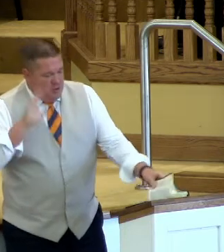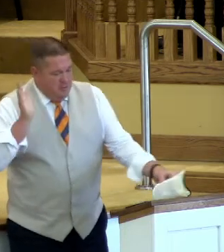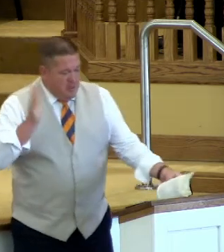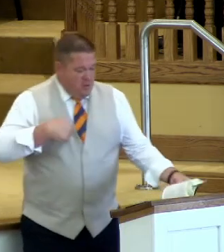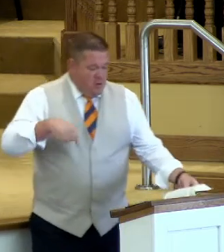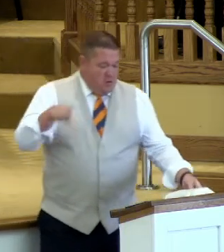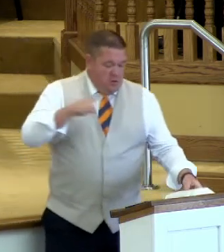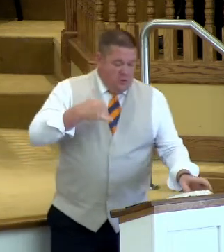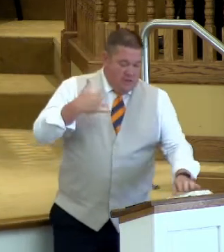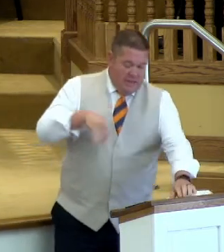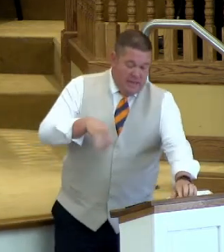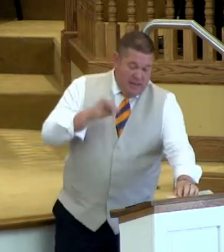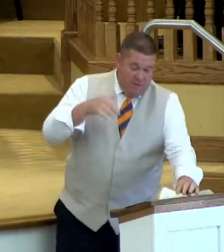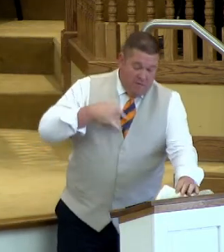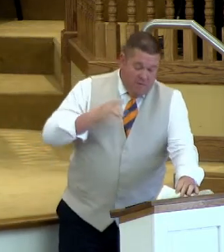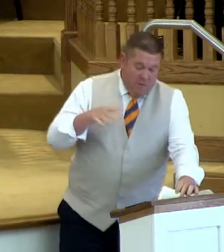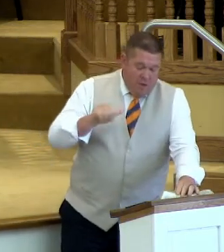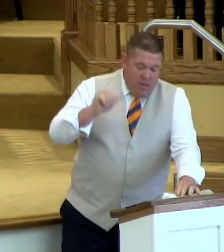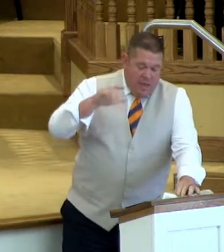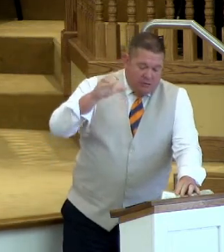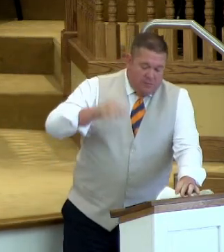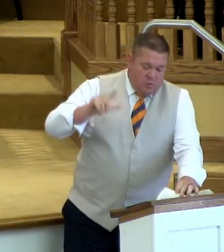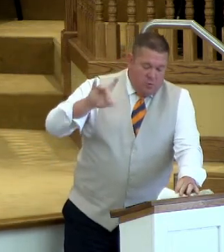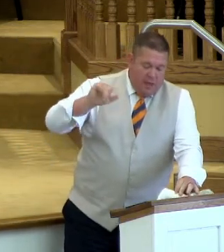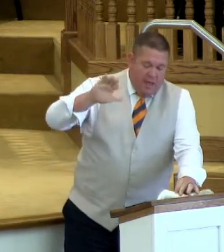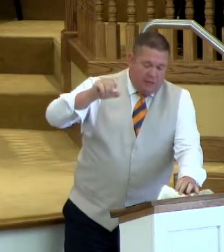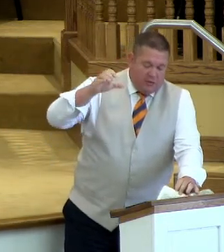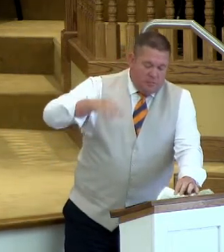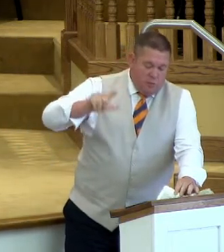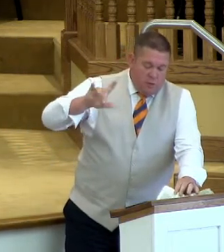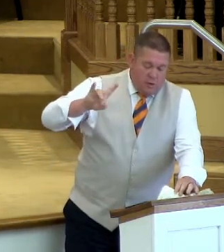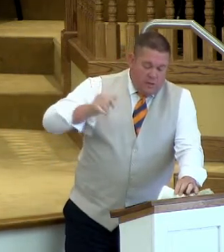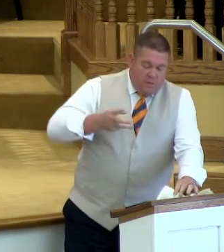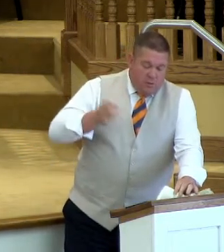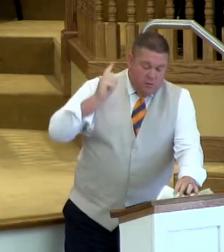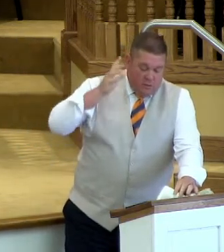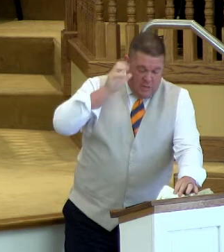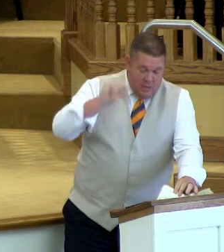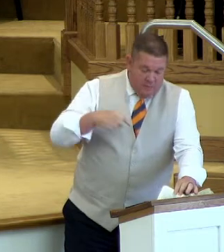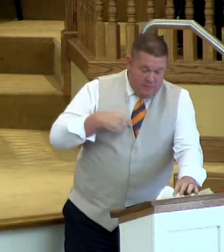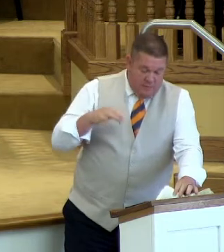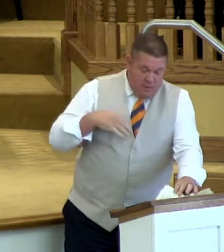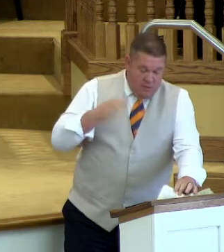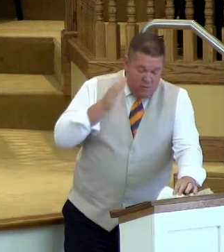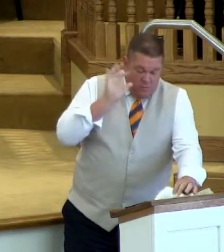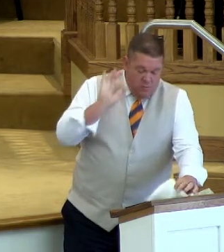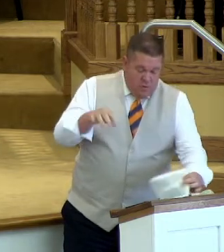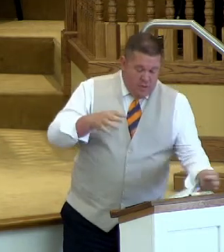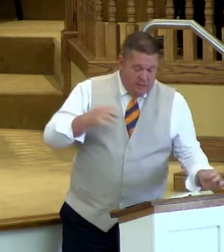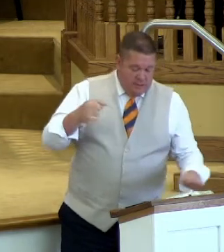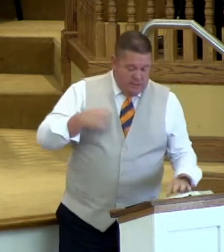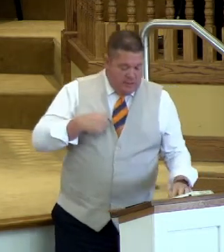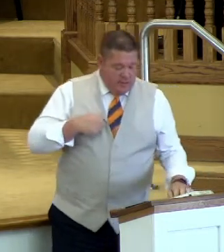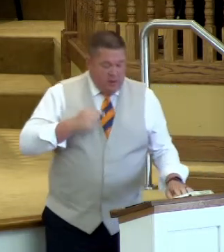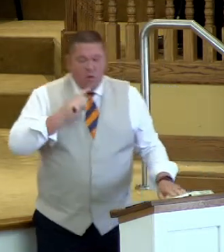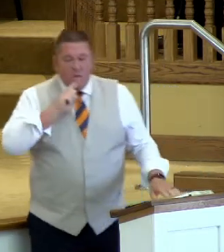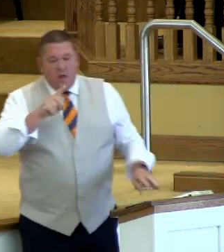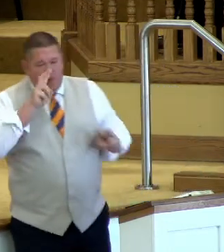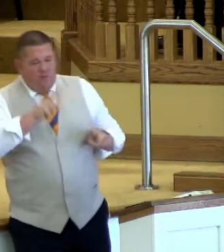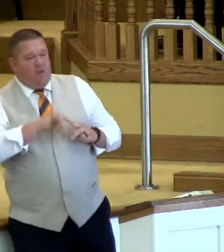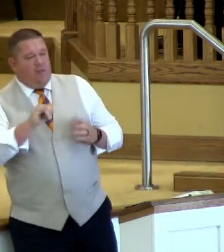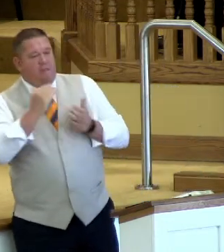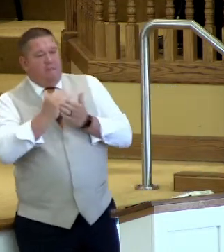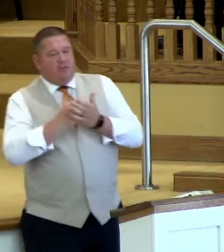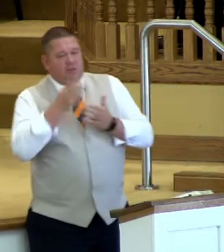speak to you guys tonight. If you have a Bible, turn to Acts 28. A few weeks ago, Dad asked me if I would speak, and I've been really looking